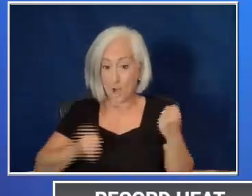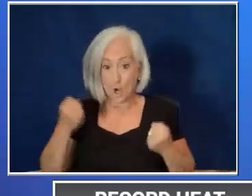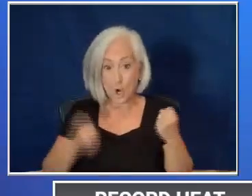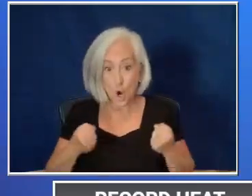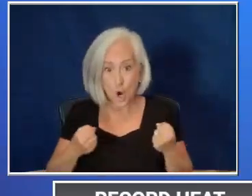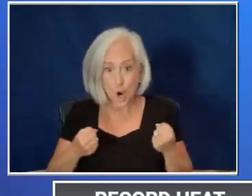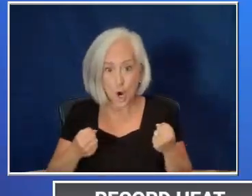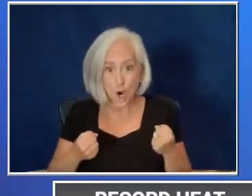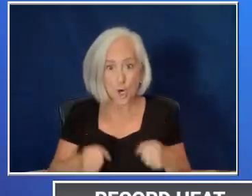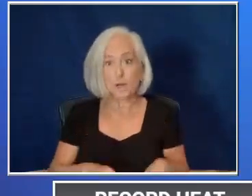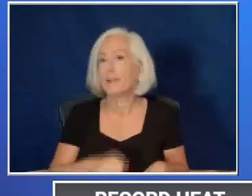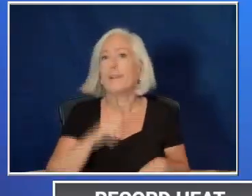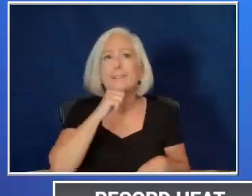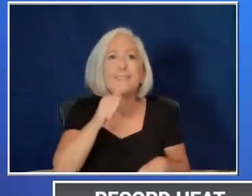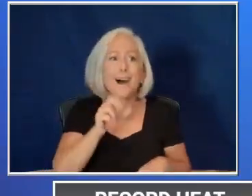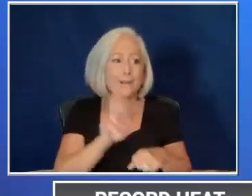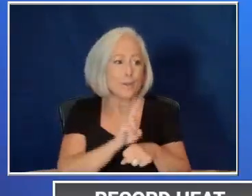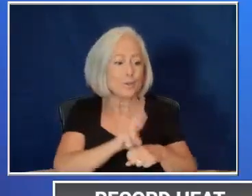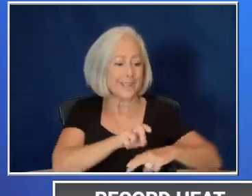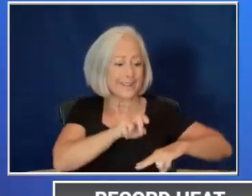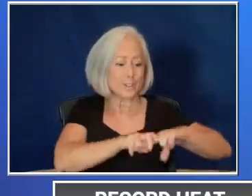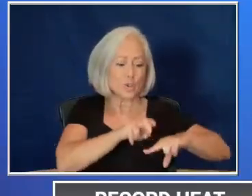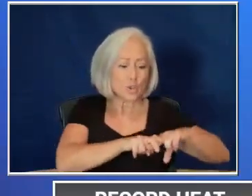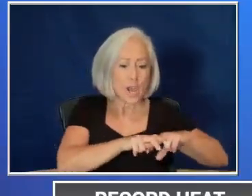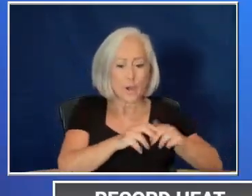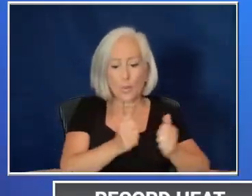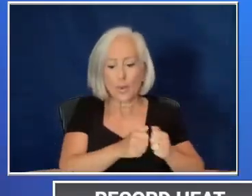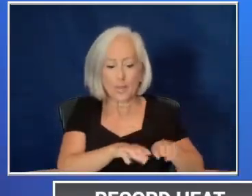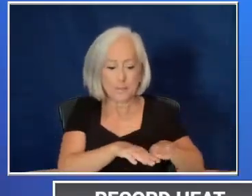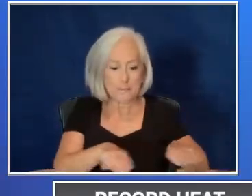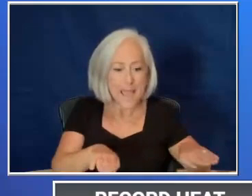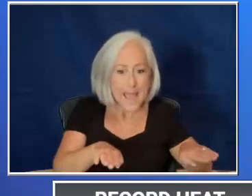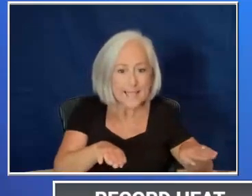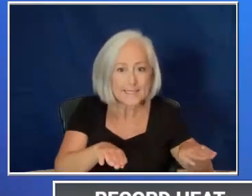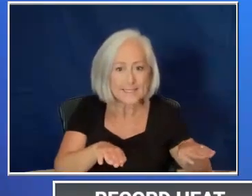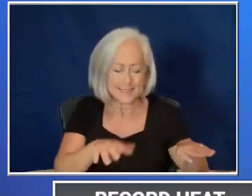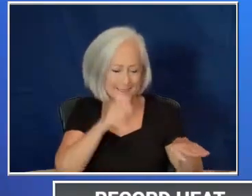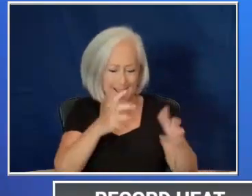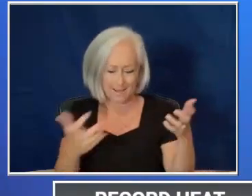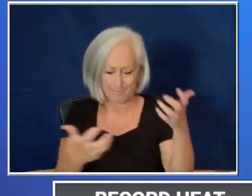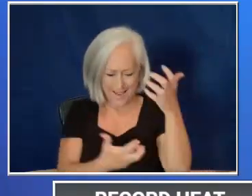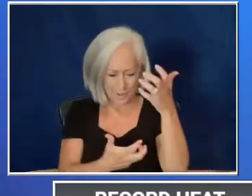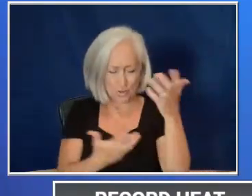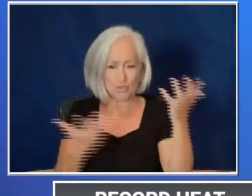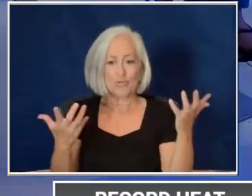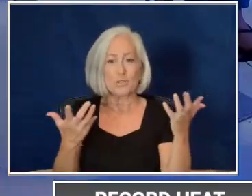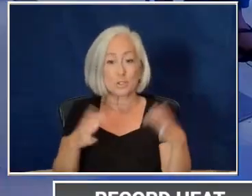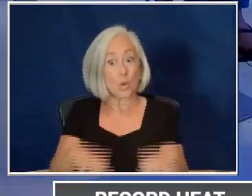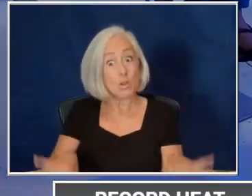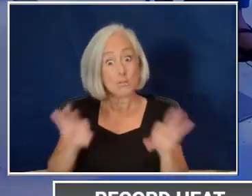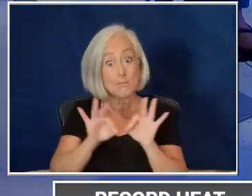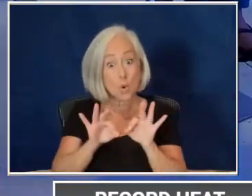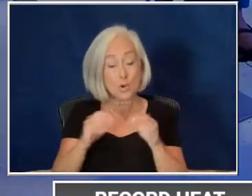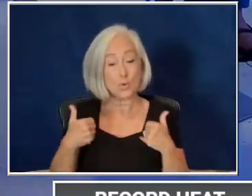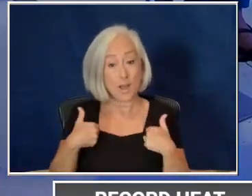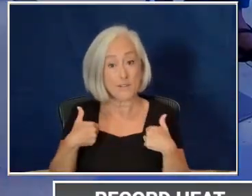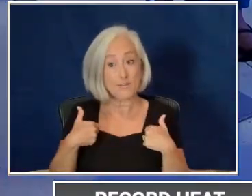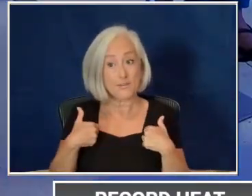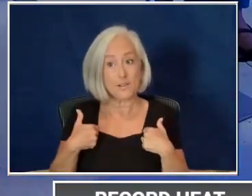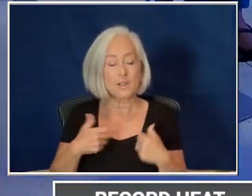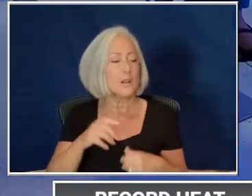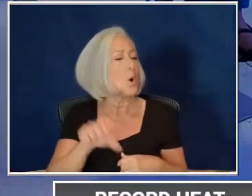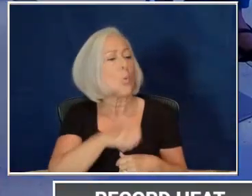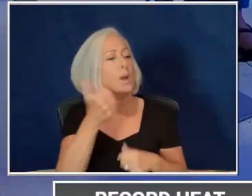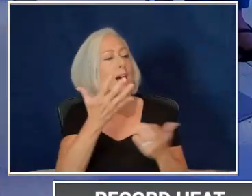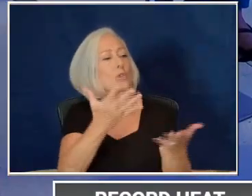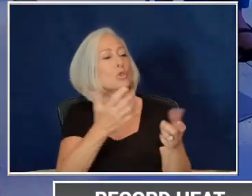a mat and a chair, something that just doesn't match the real life scenario. So it's incredibly important. Anything else you're looking to be donated? That